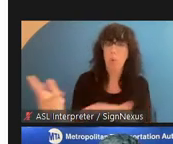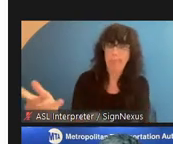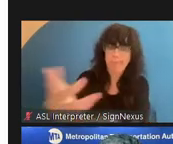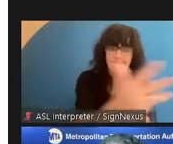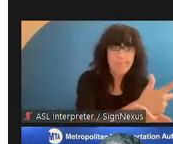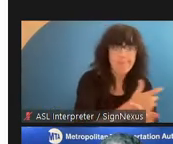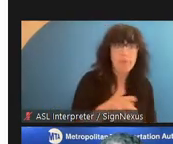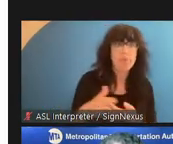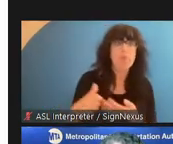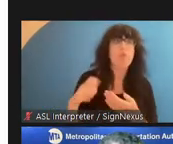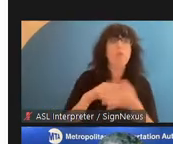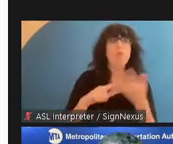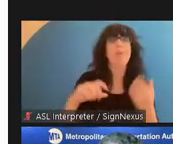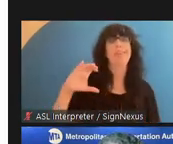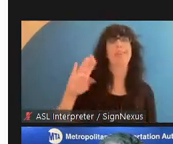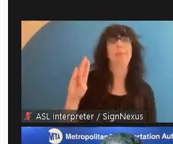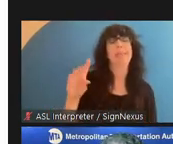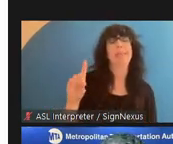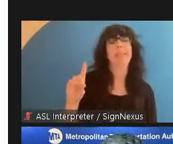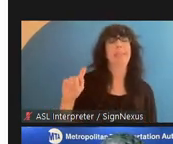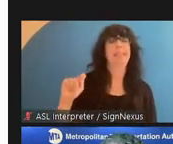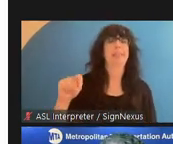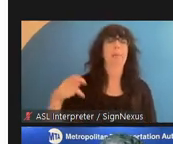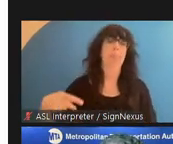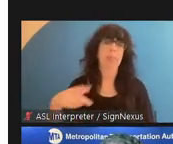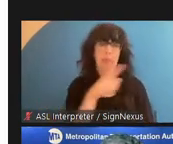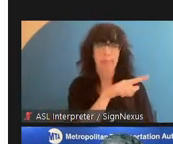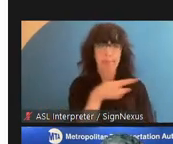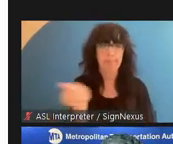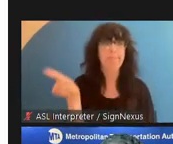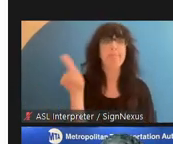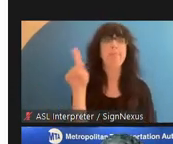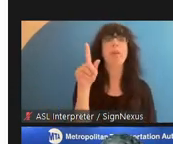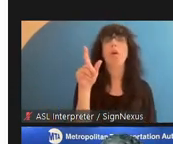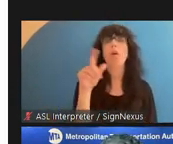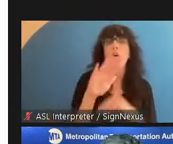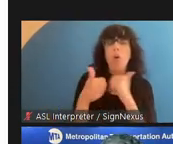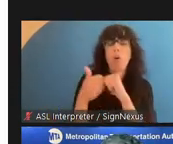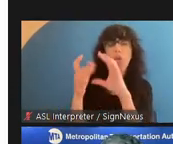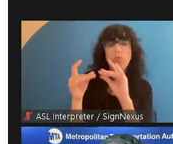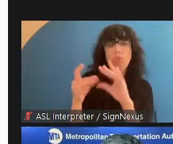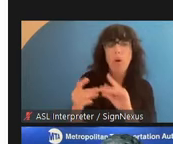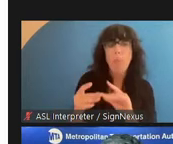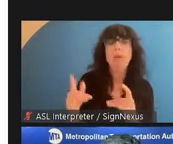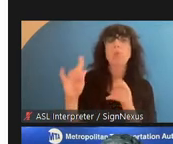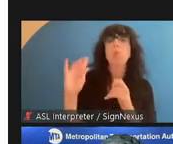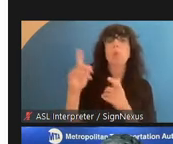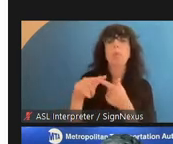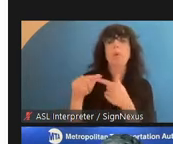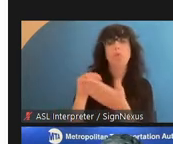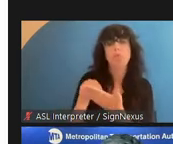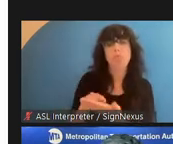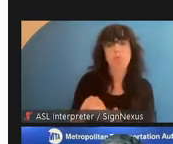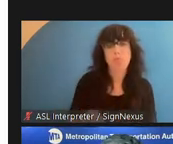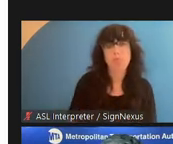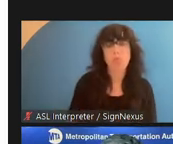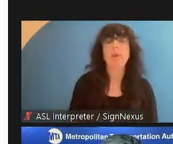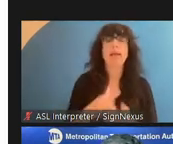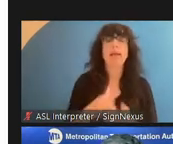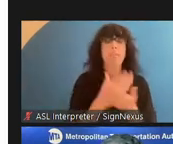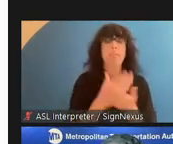business district polling program comments will be recorded indexed and responded to as part of the environmental assessment